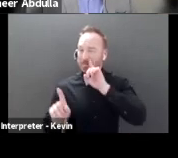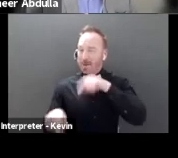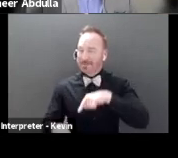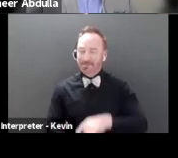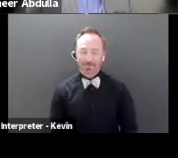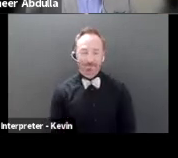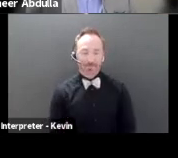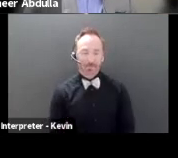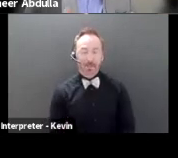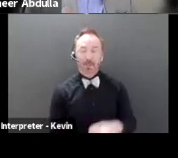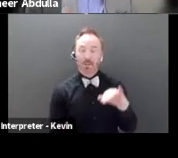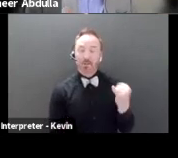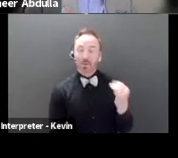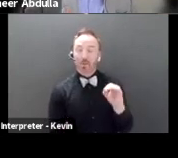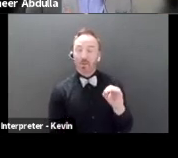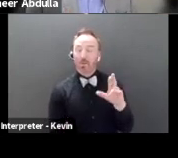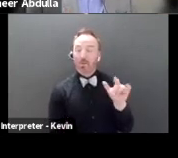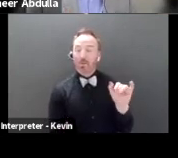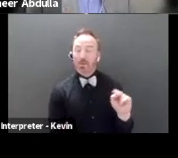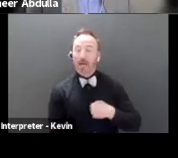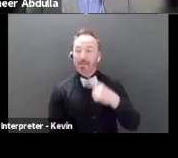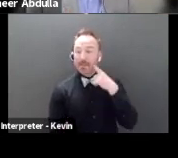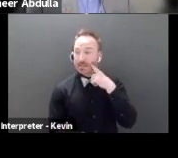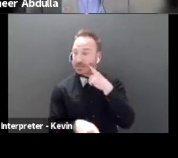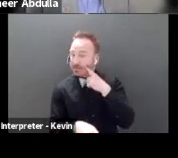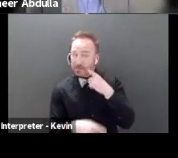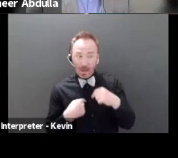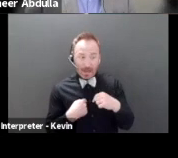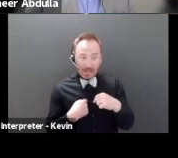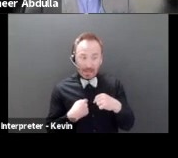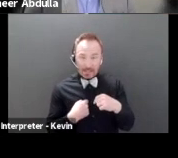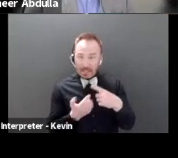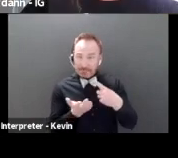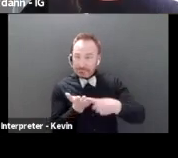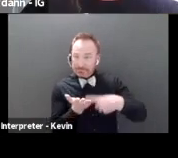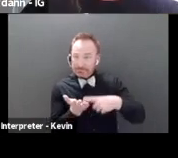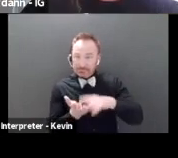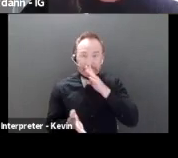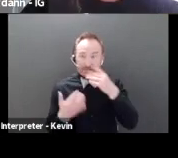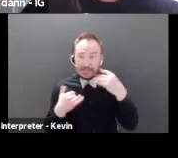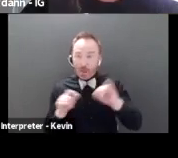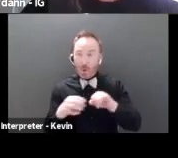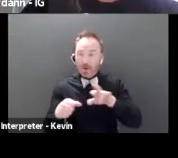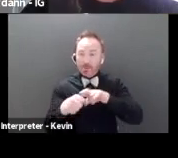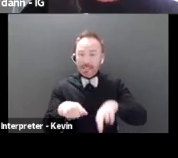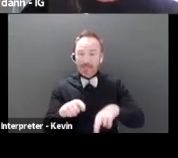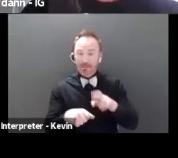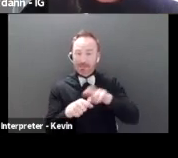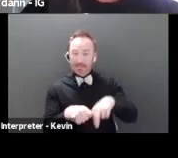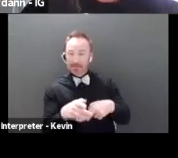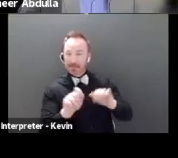So Jordan, do I keep talking, or do you have the results for me? I've shared those results there. Can you see